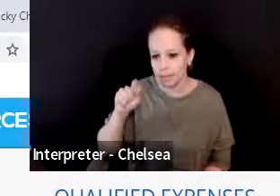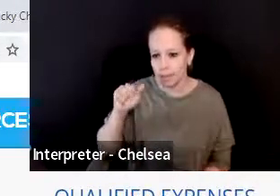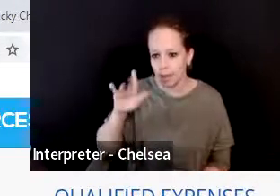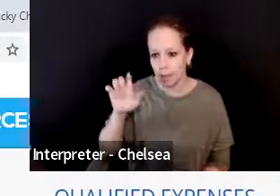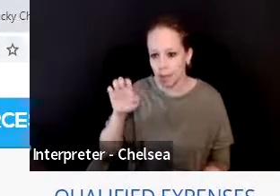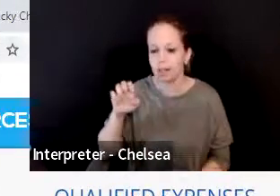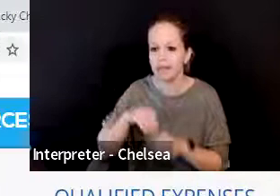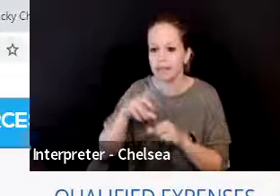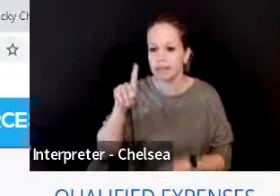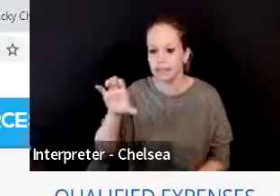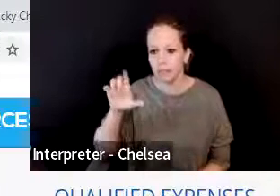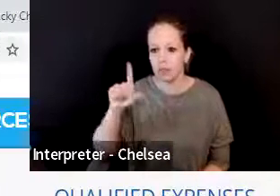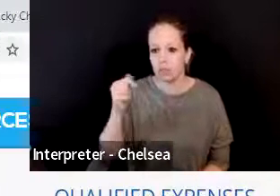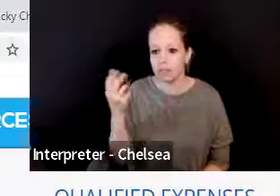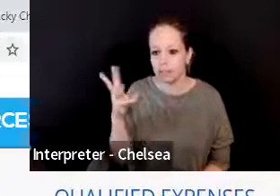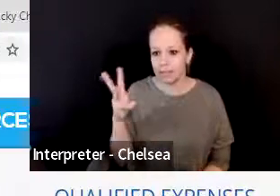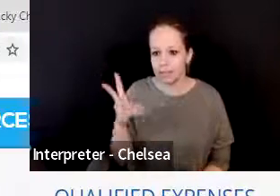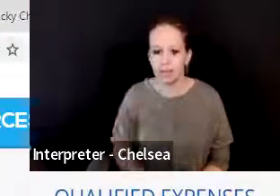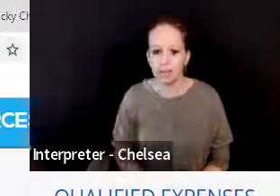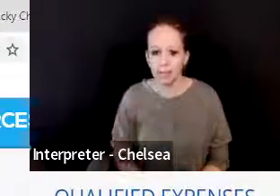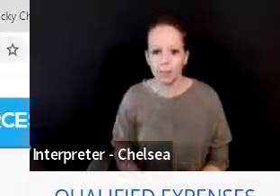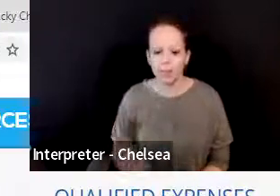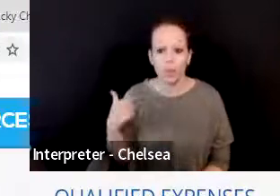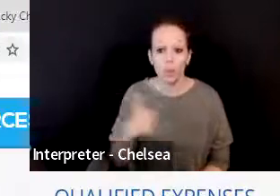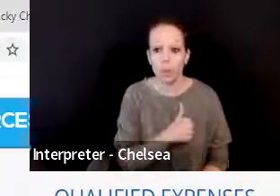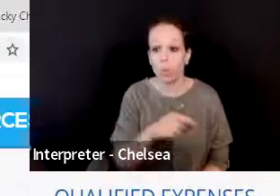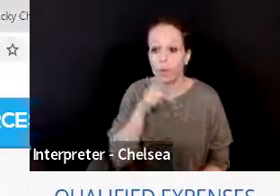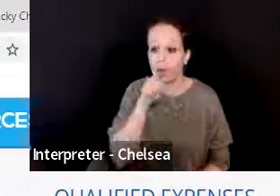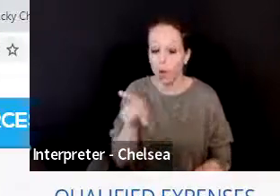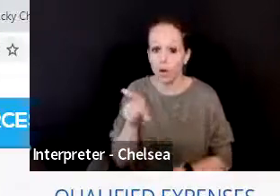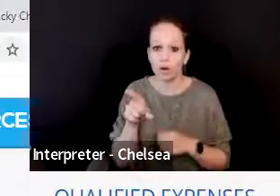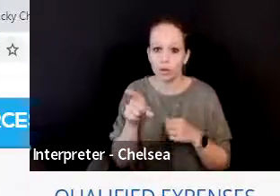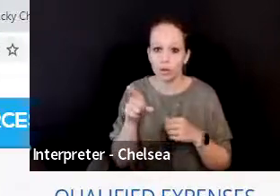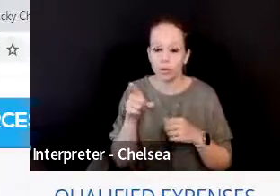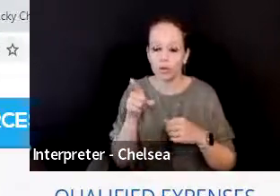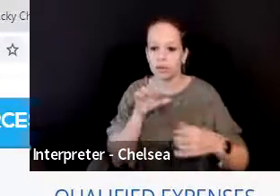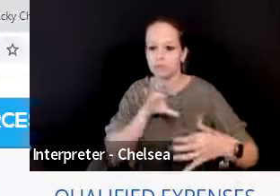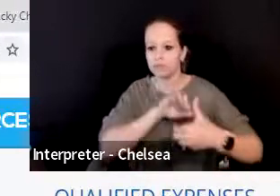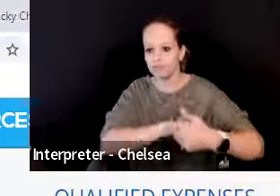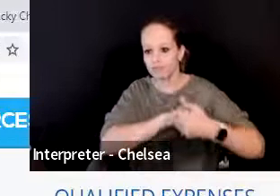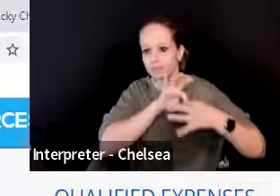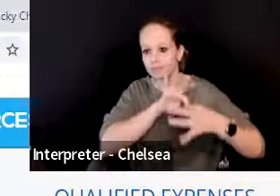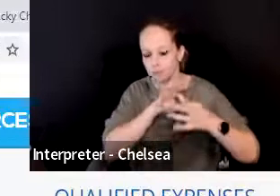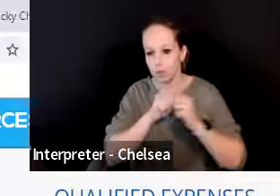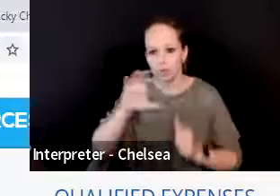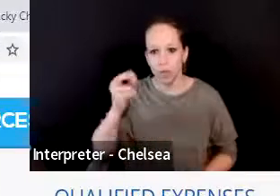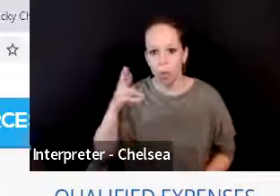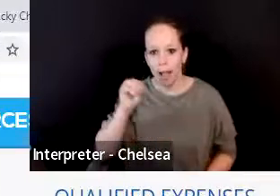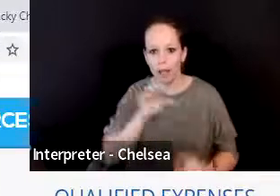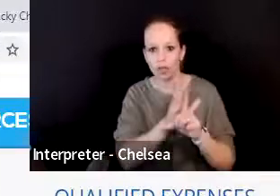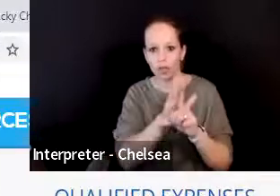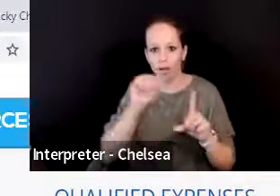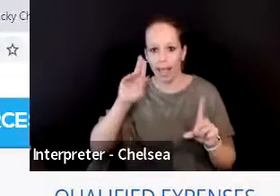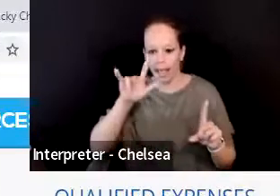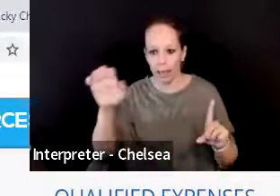in December of 2016. And we are part of actually the Ohio ABLE program, which is of great benefit